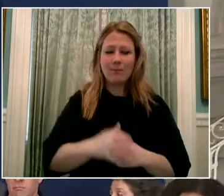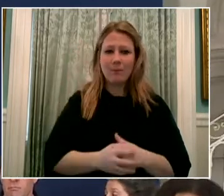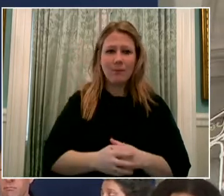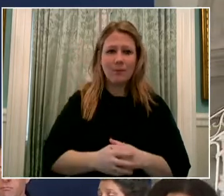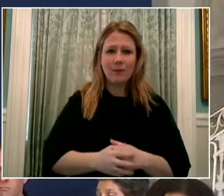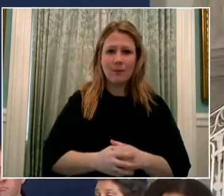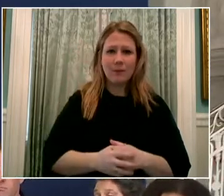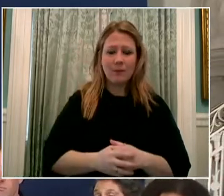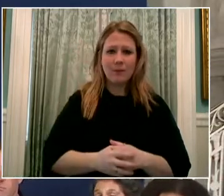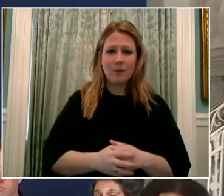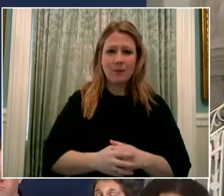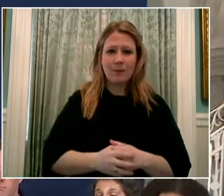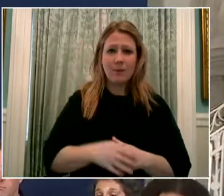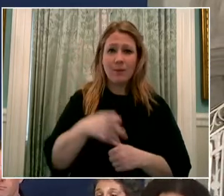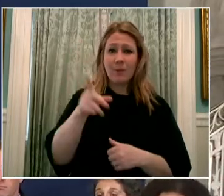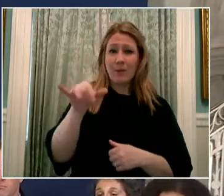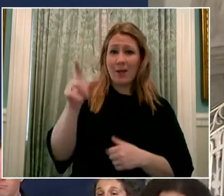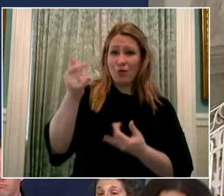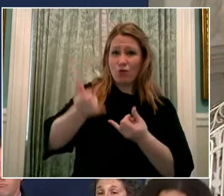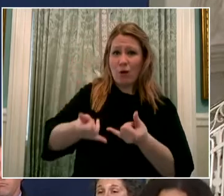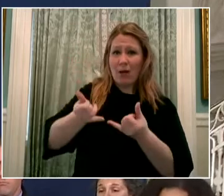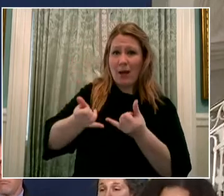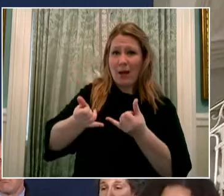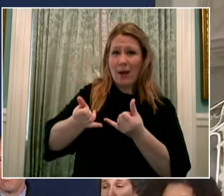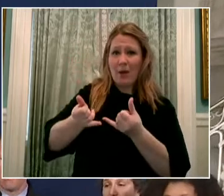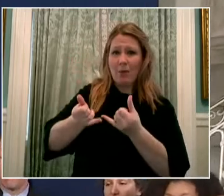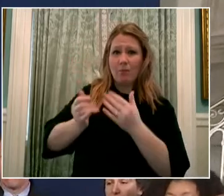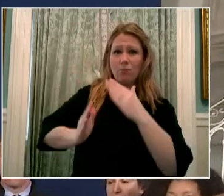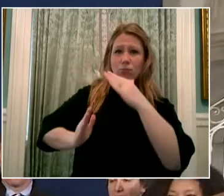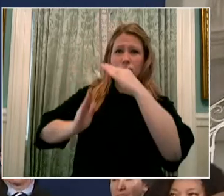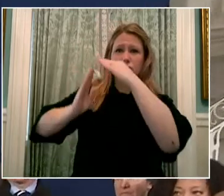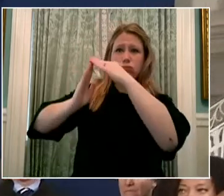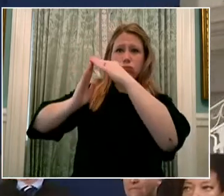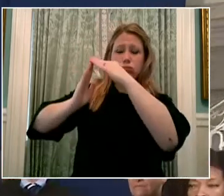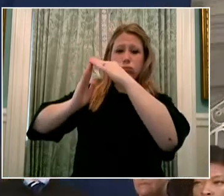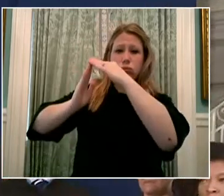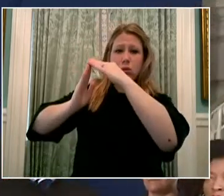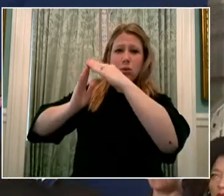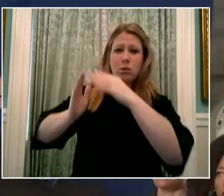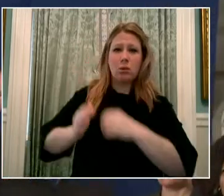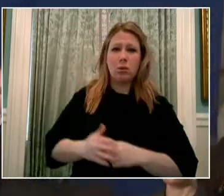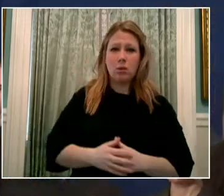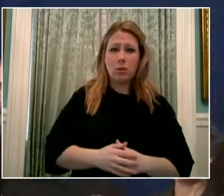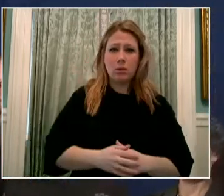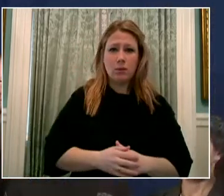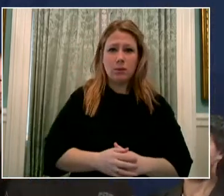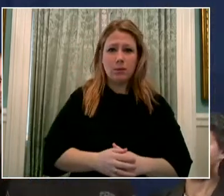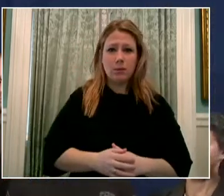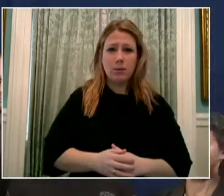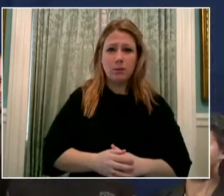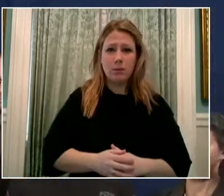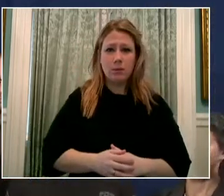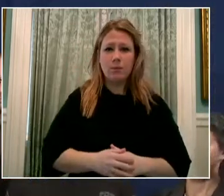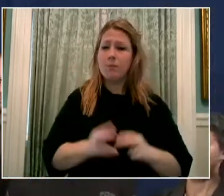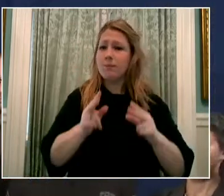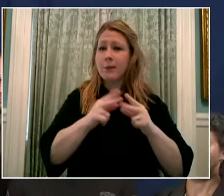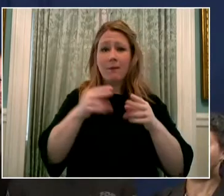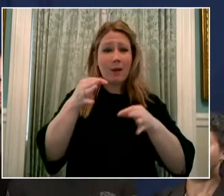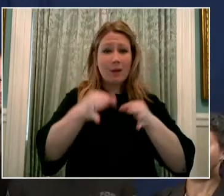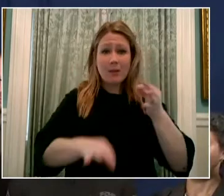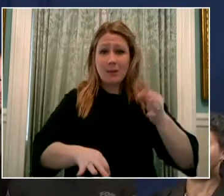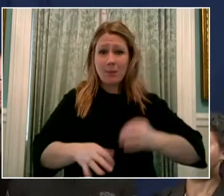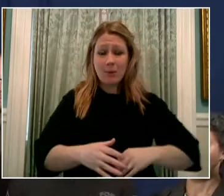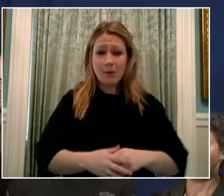this is where we are right now. Close to 35,000 people are under our care. Okay, it's very simple. If you